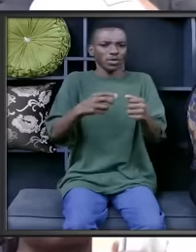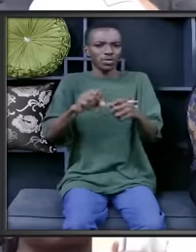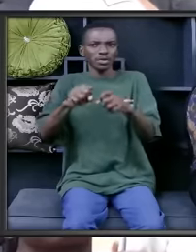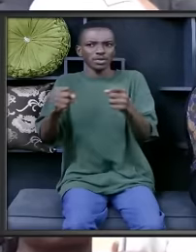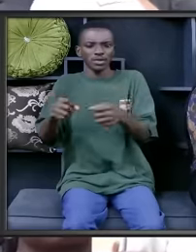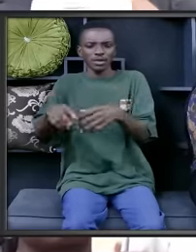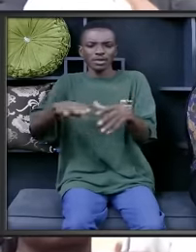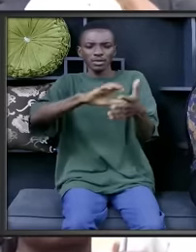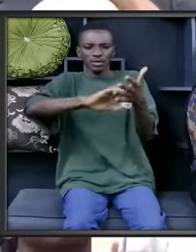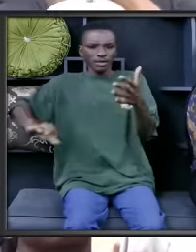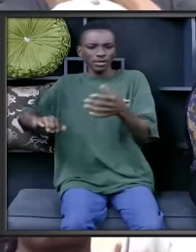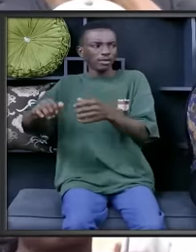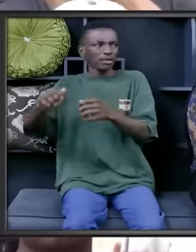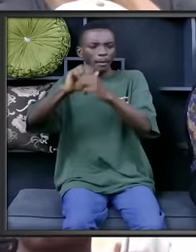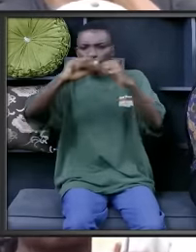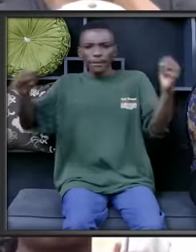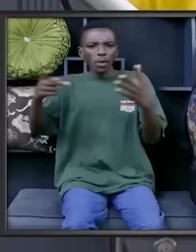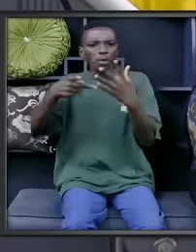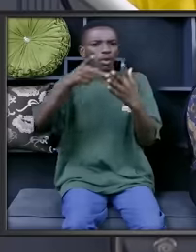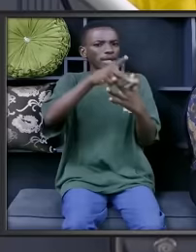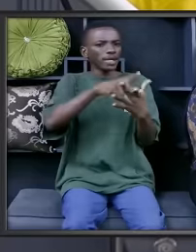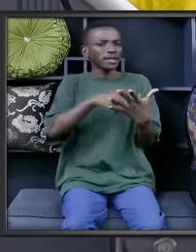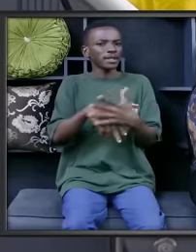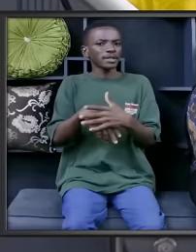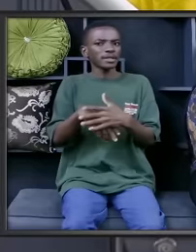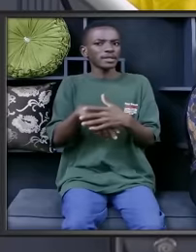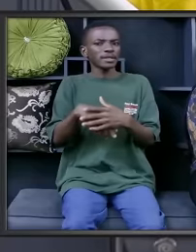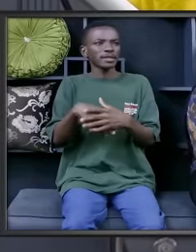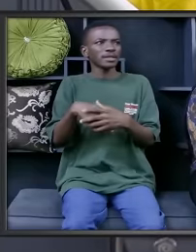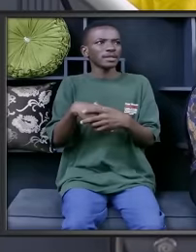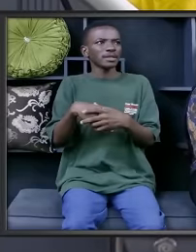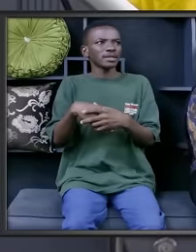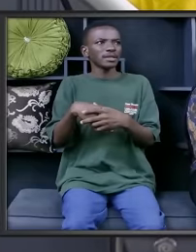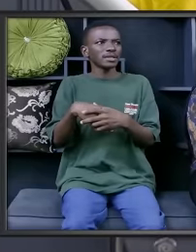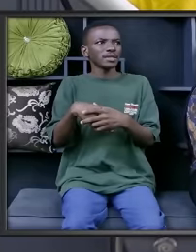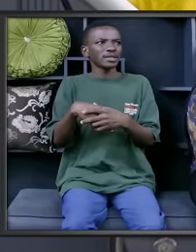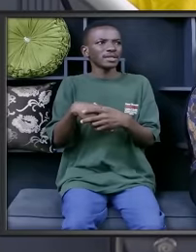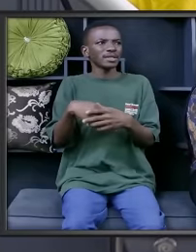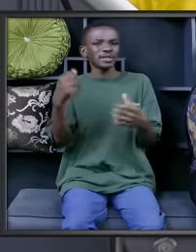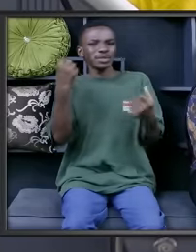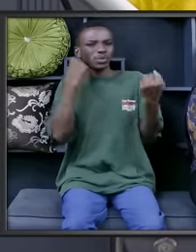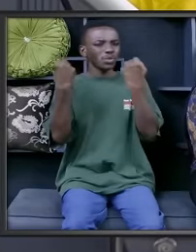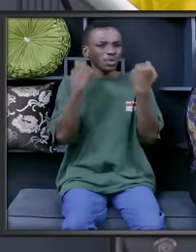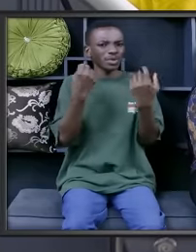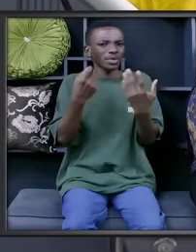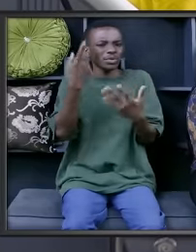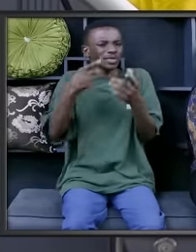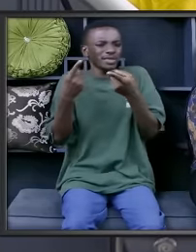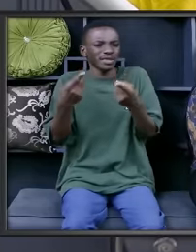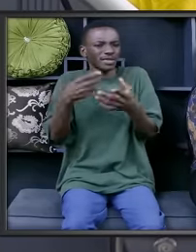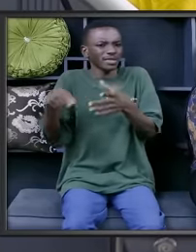mo drag me out. Tear my clothes. Publicly. If they beat me like criminal, if they see where they beat me, you go say, Jesus, what did this woman